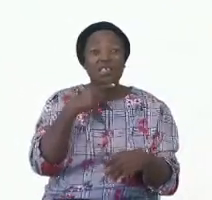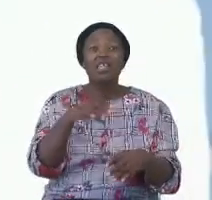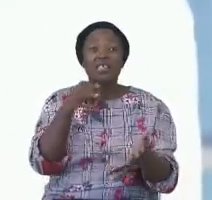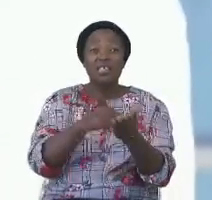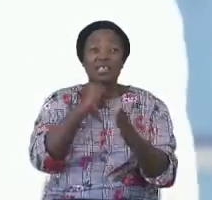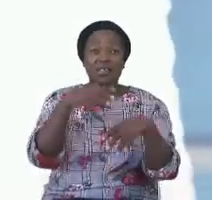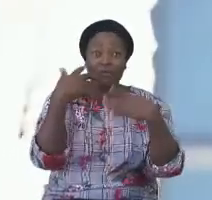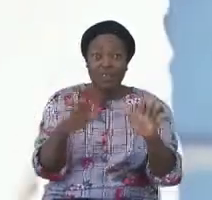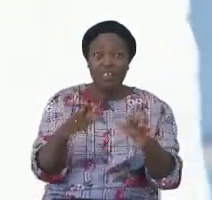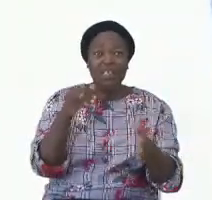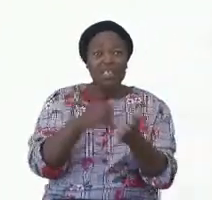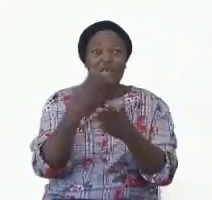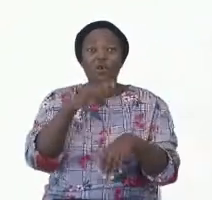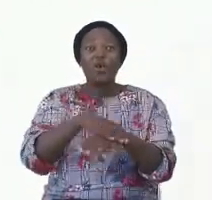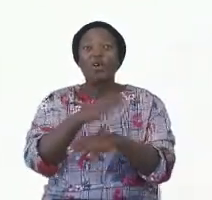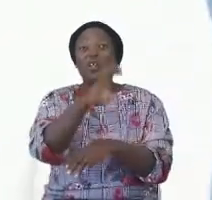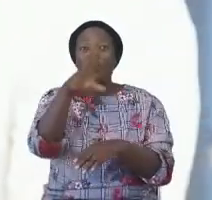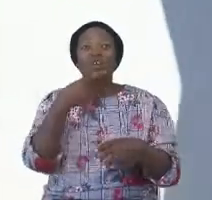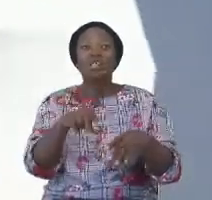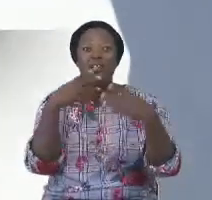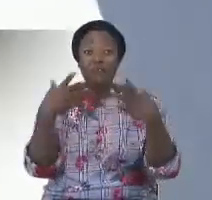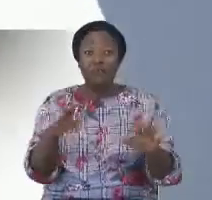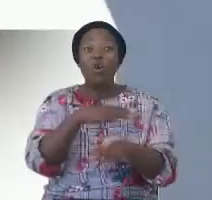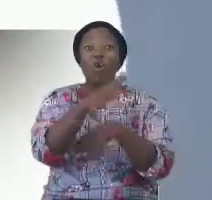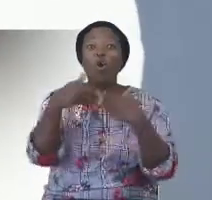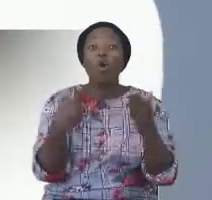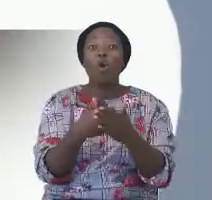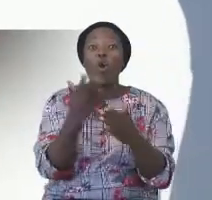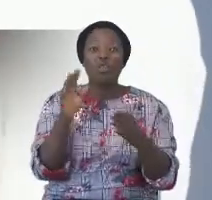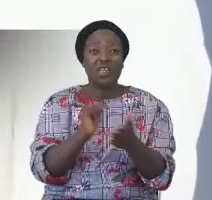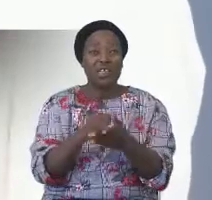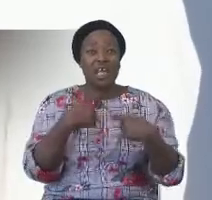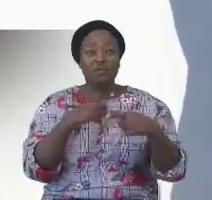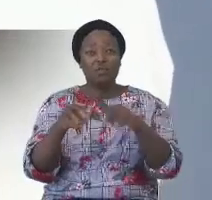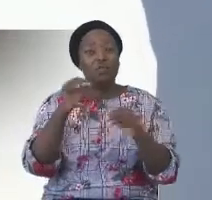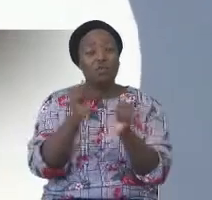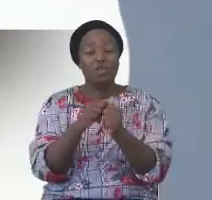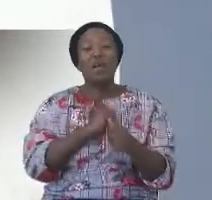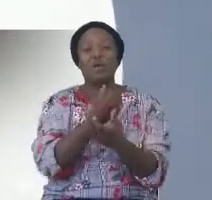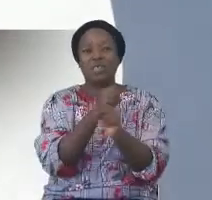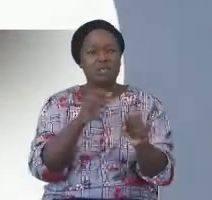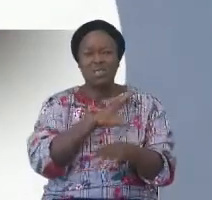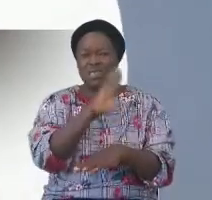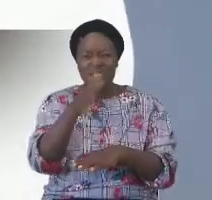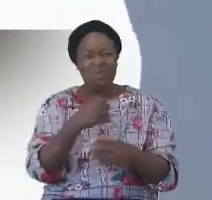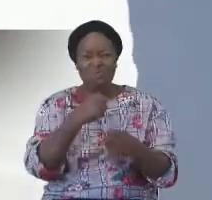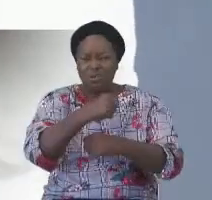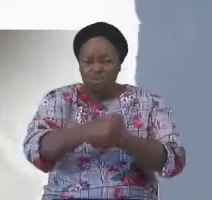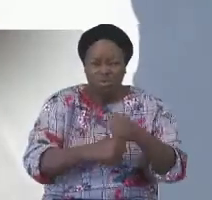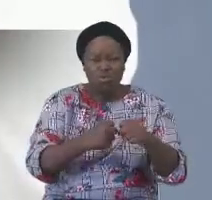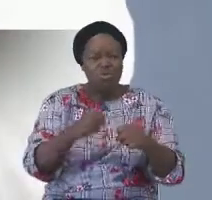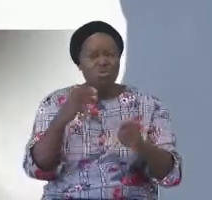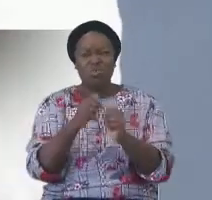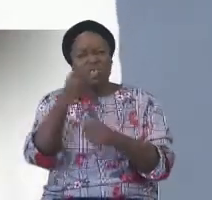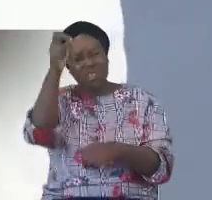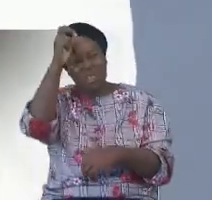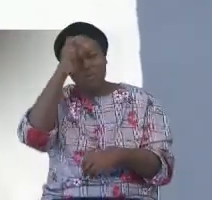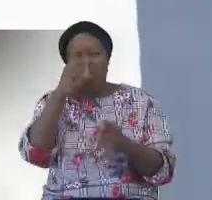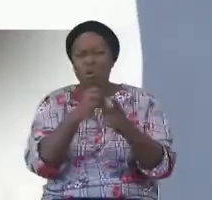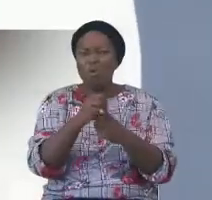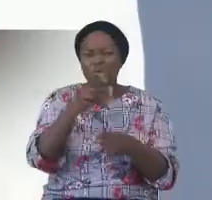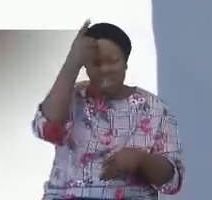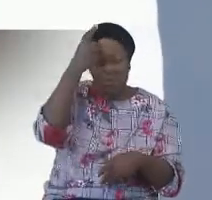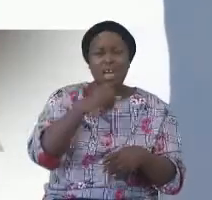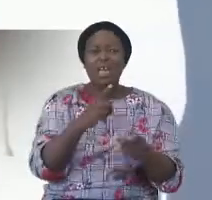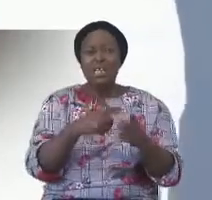he said it is finished it's on the cross it finished everything concerning our redemption and he didn't